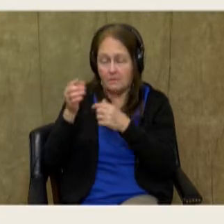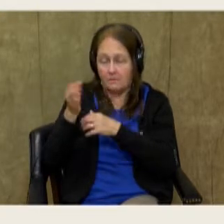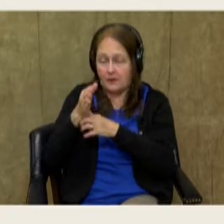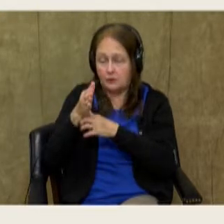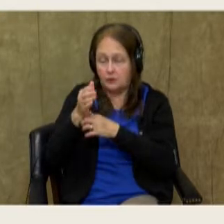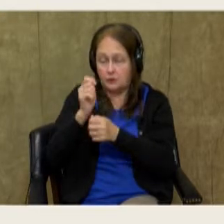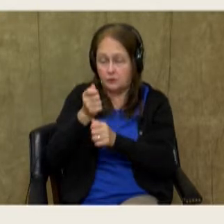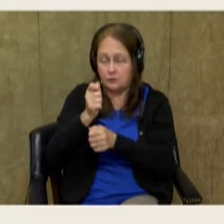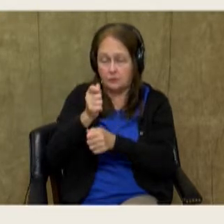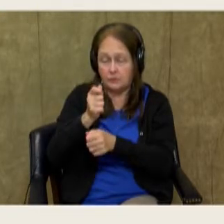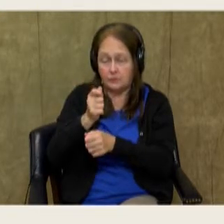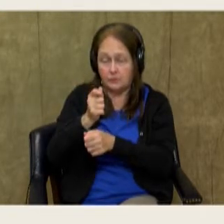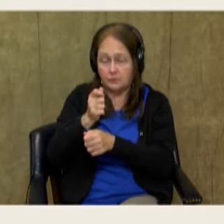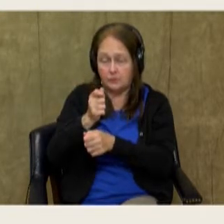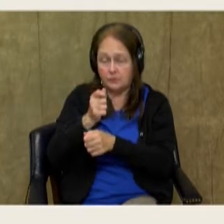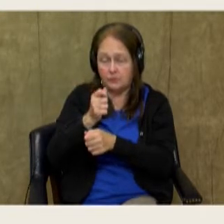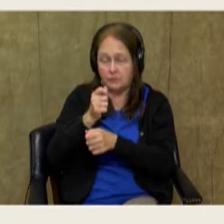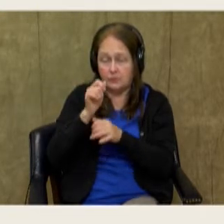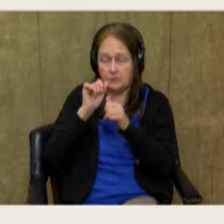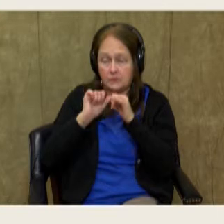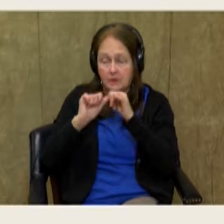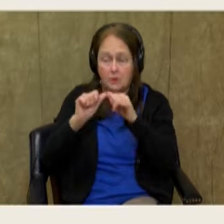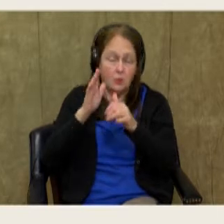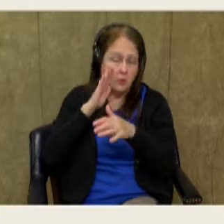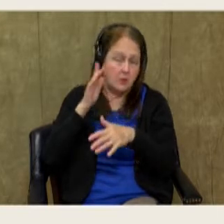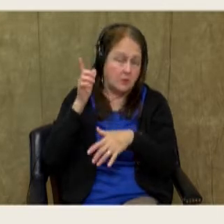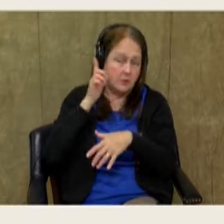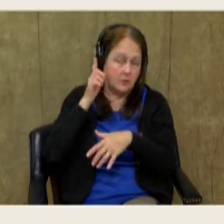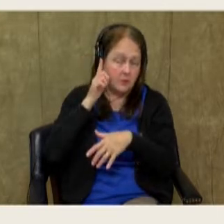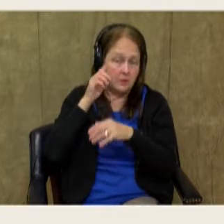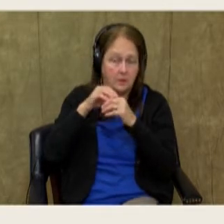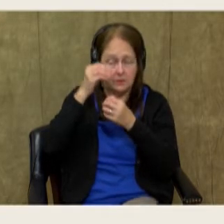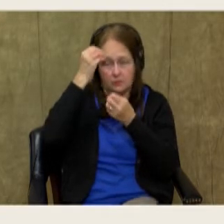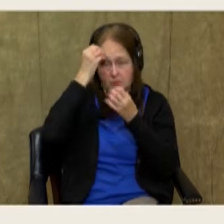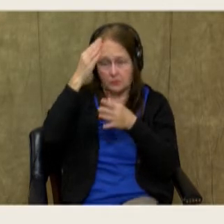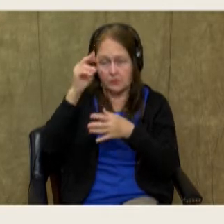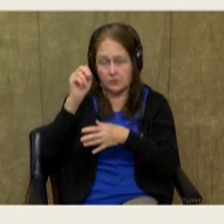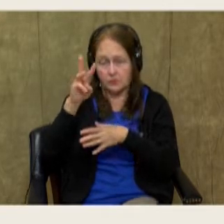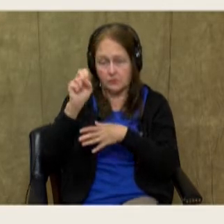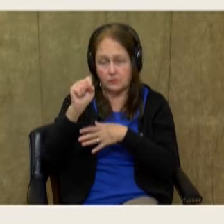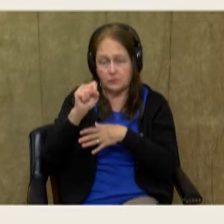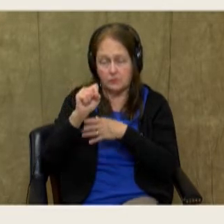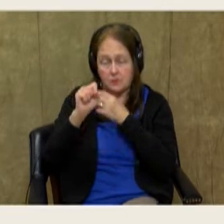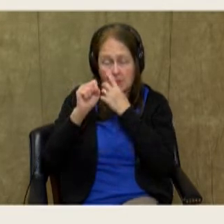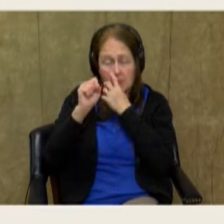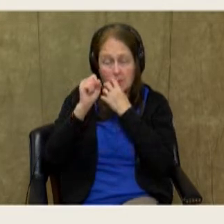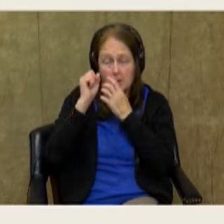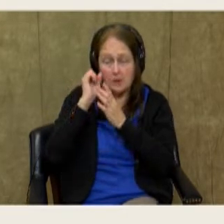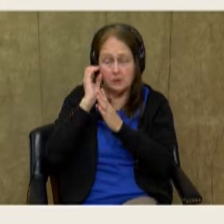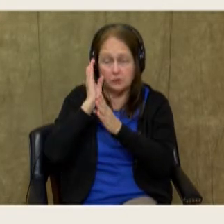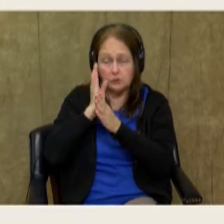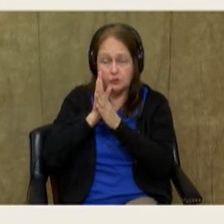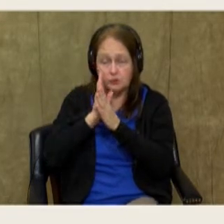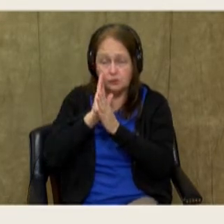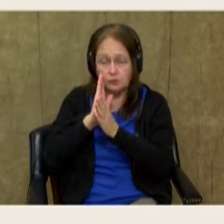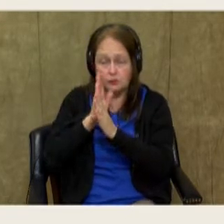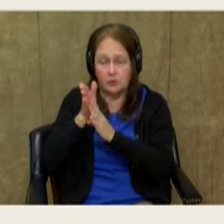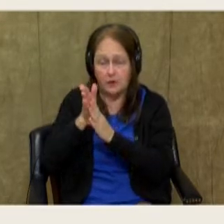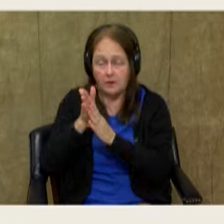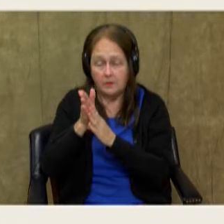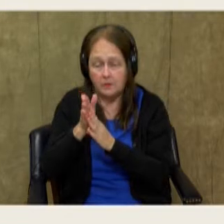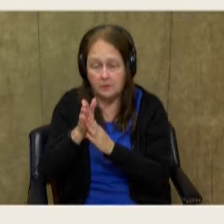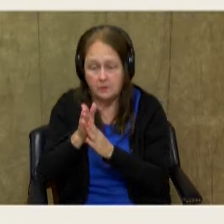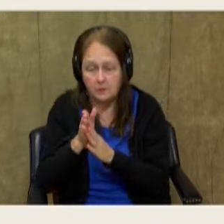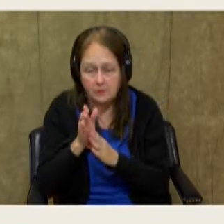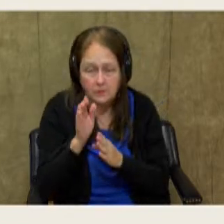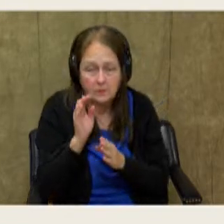fisheries. So stay tuned, you'll hear about it in the news. There's the Strait of Malacca. This has